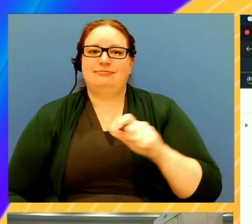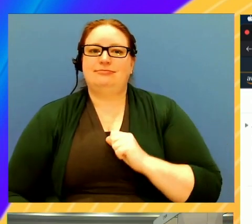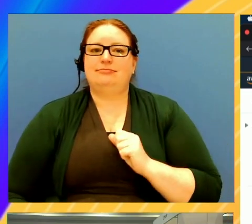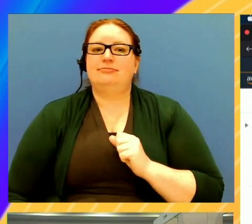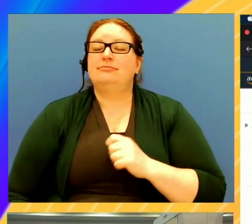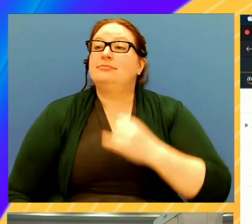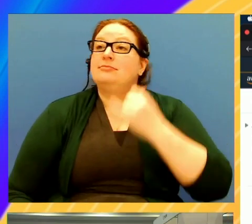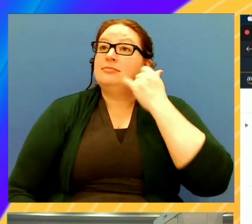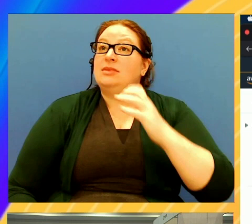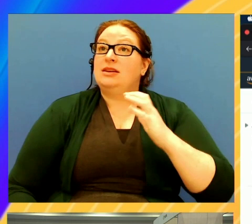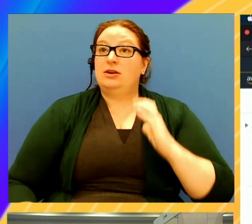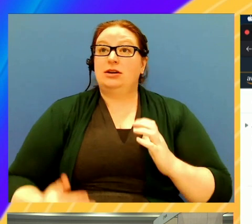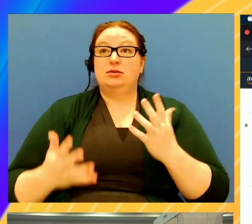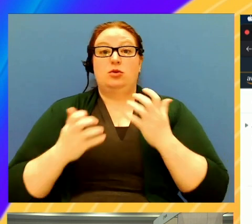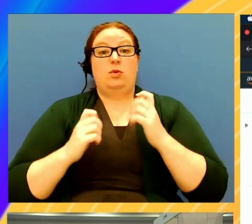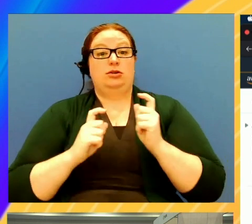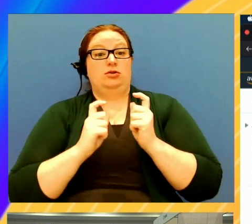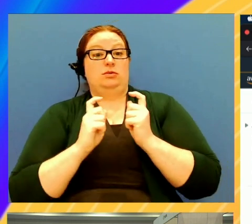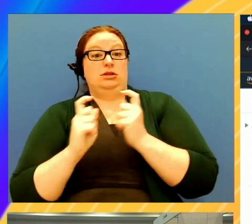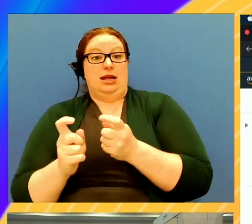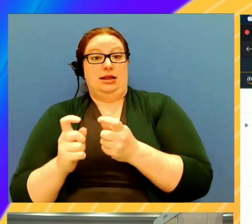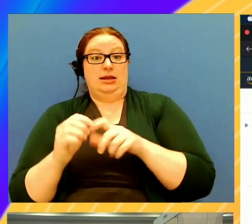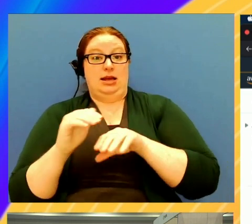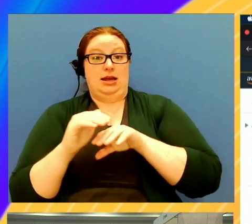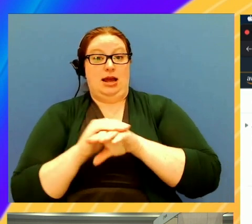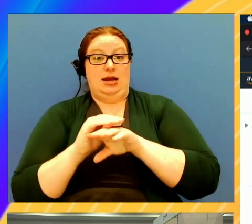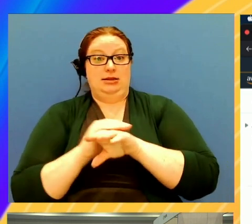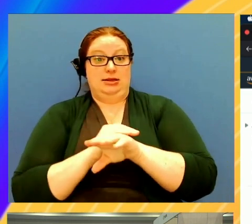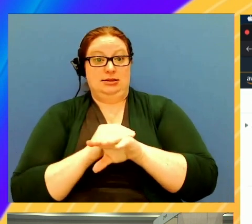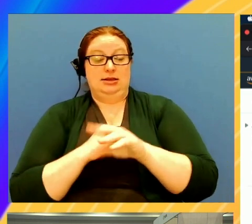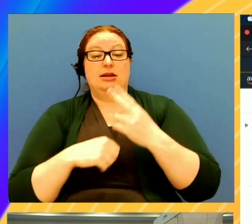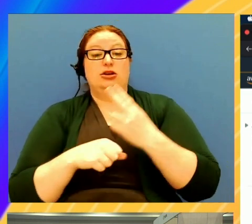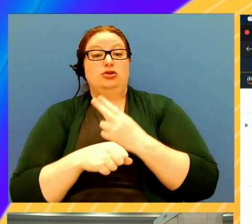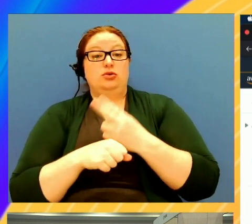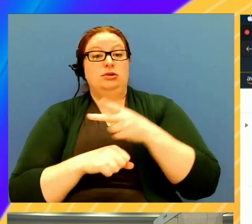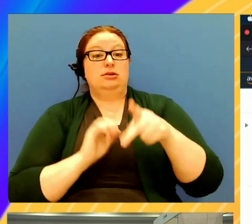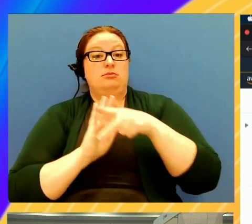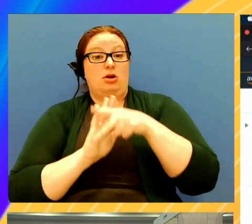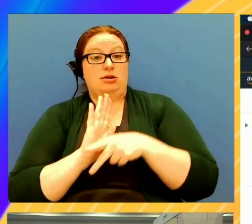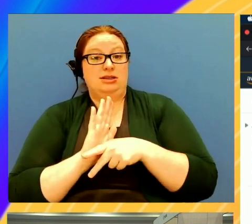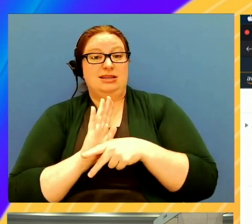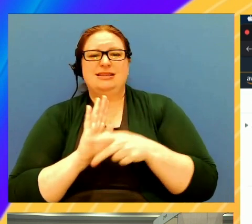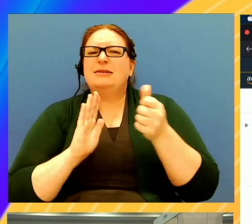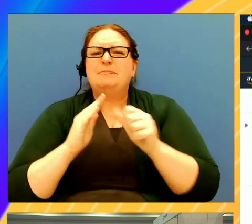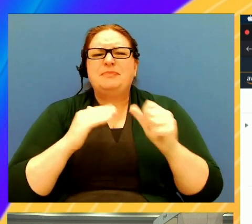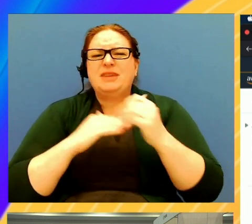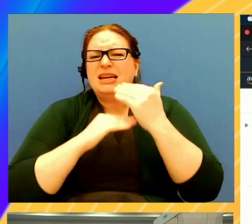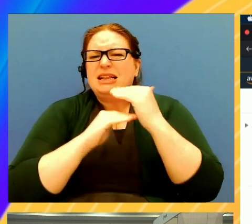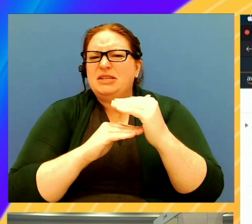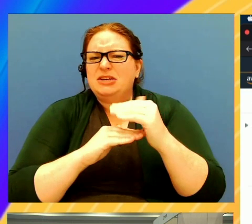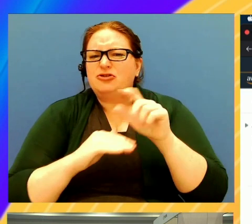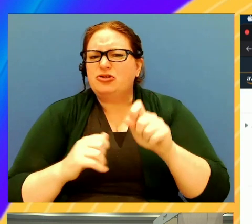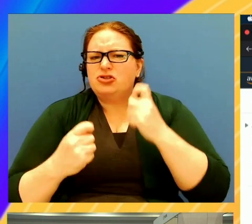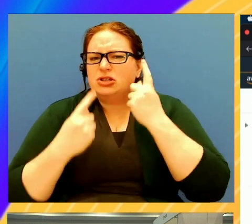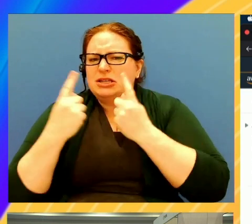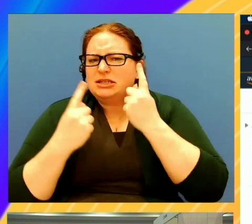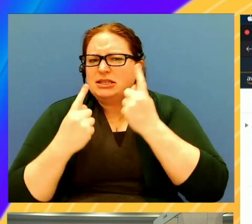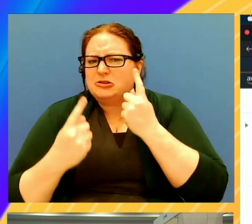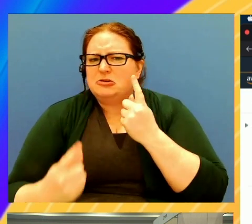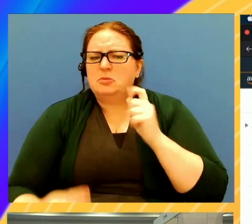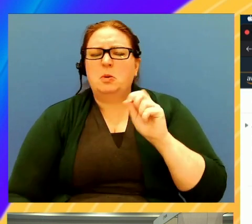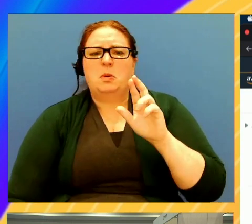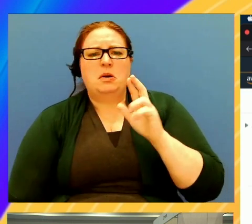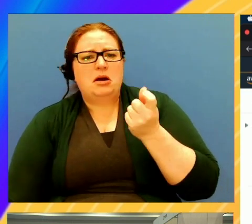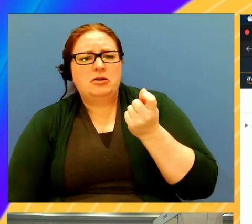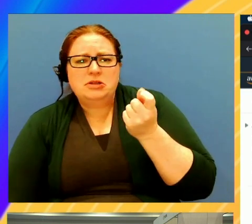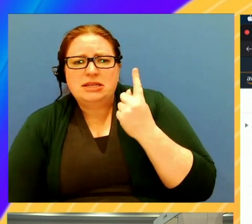at delegating access to this and using these type of policies, are there any limitations that they should consider, or at least understand